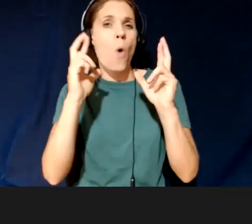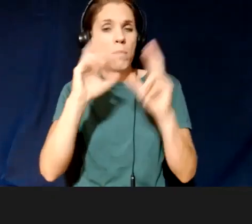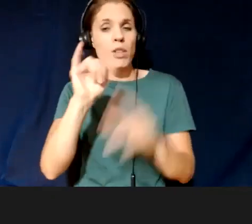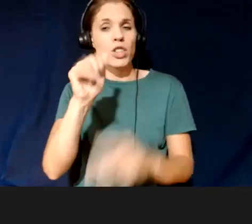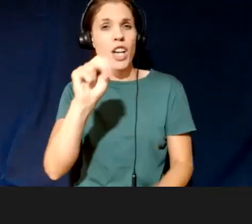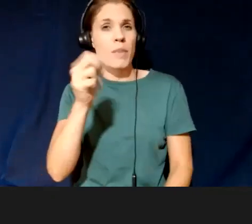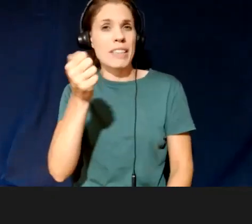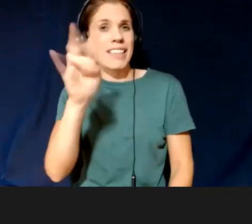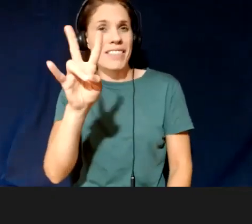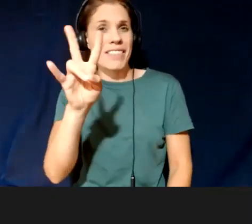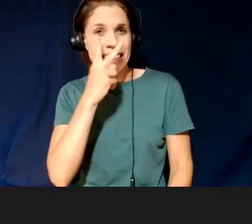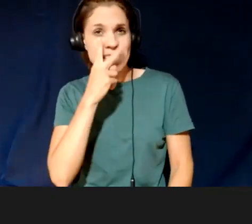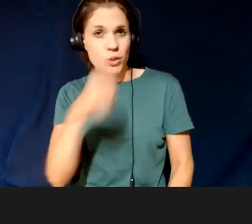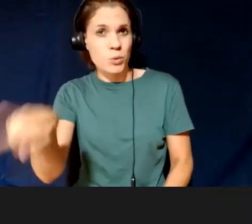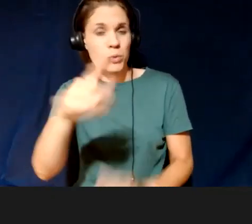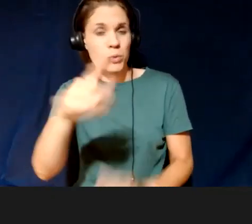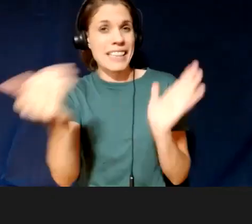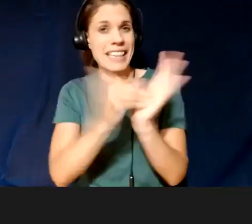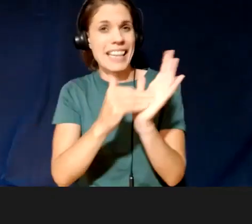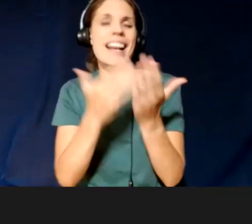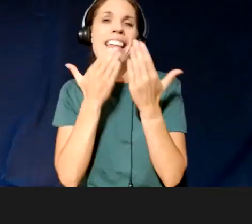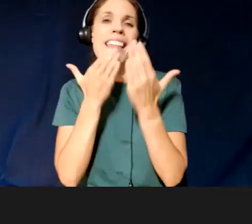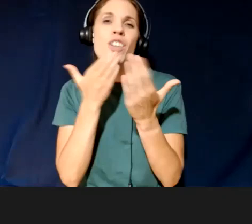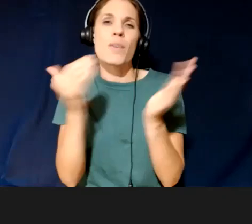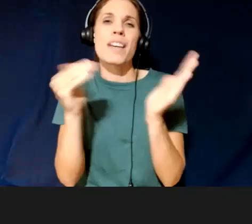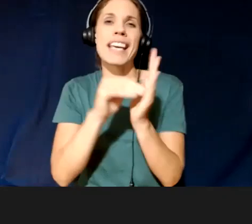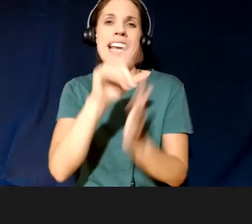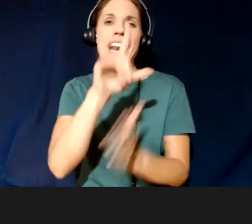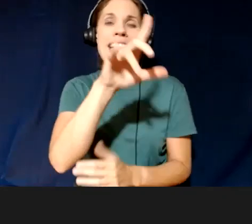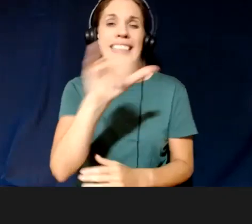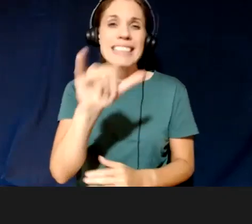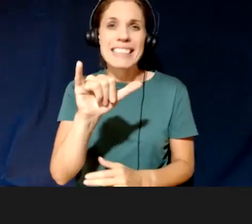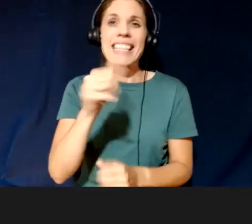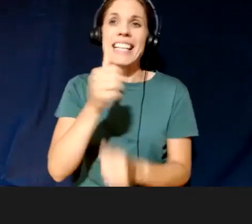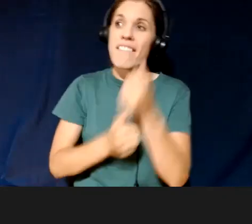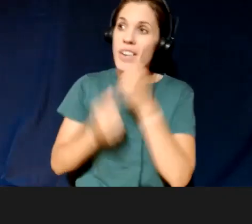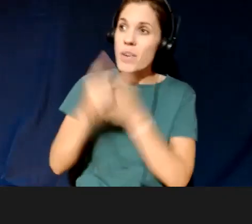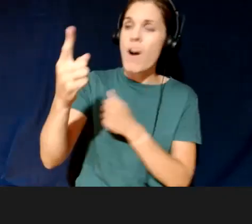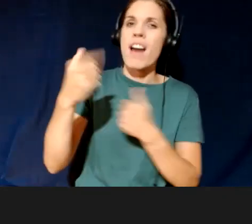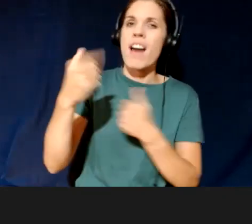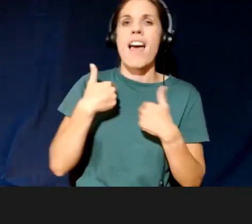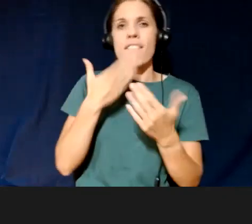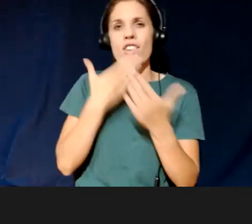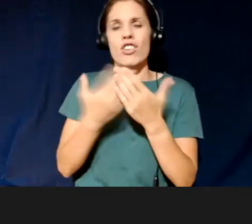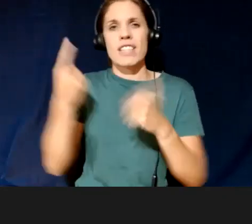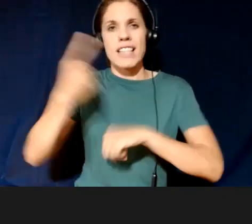17th. Thanks so much, Lindsey, and everybody have a great day. Happy and a